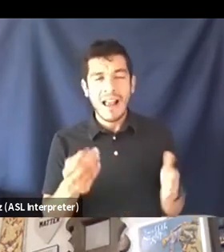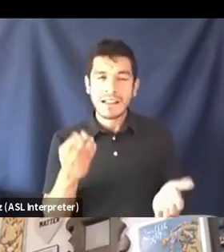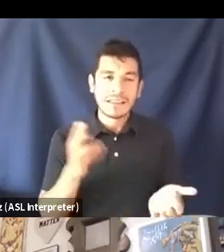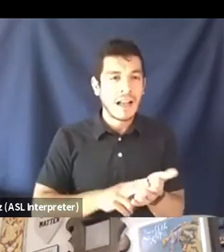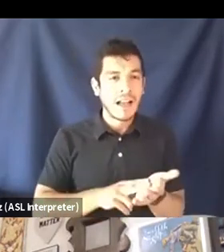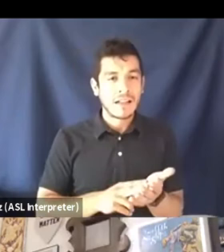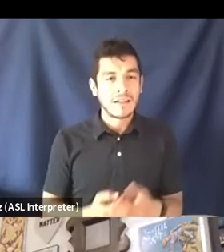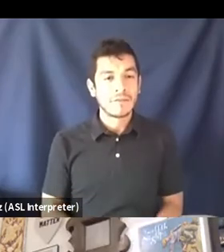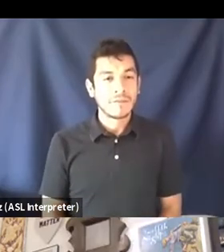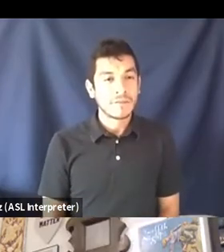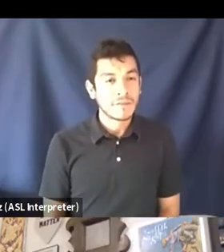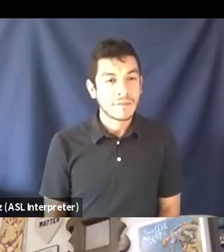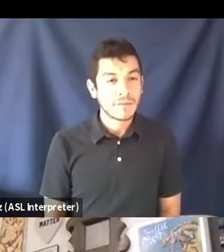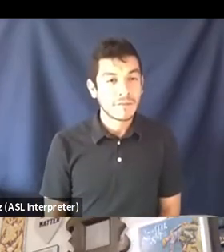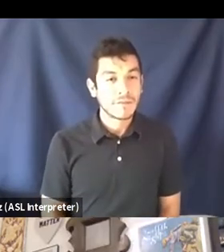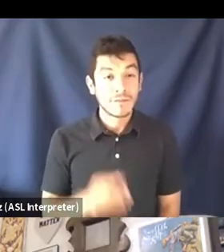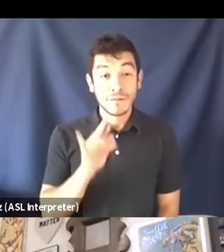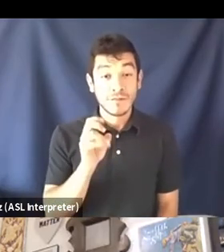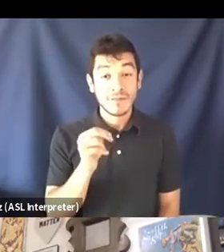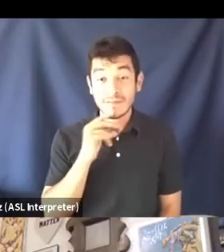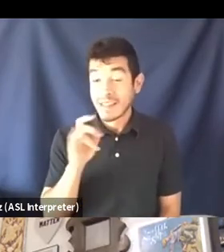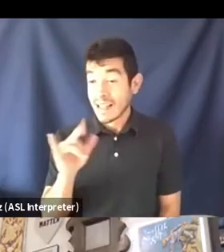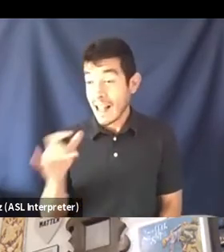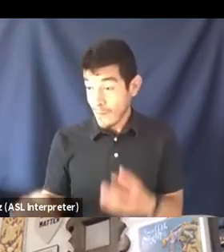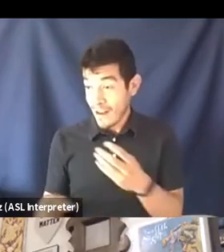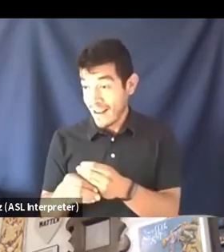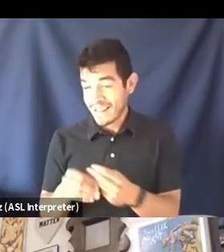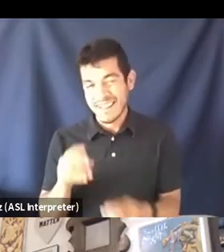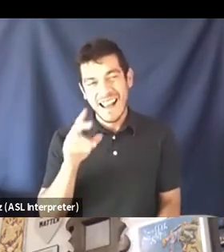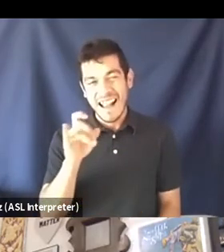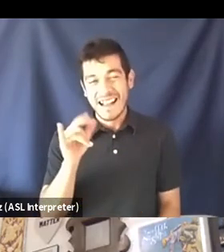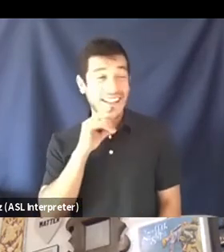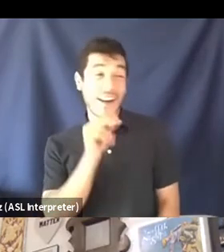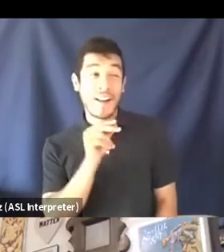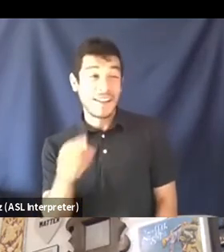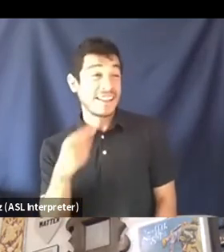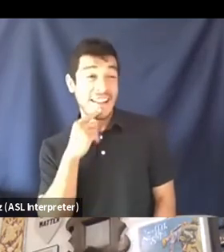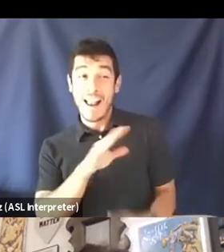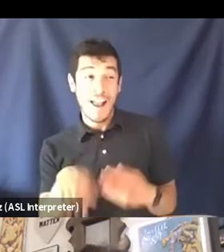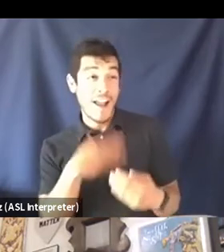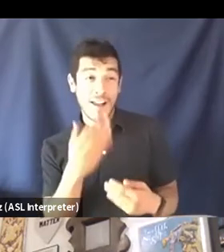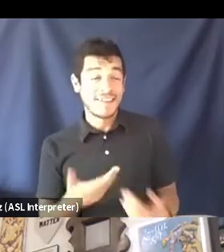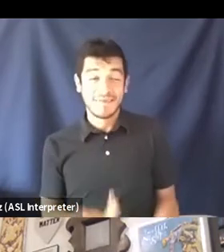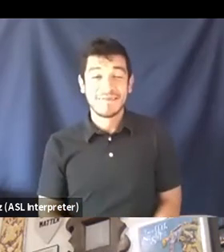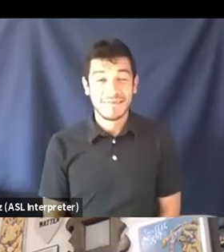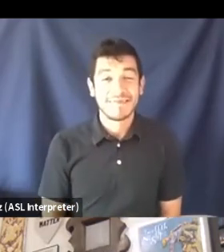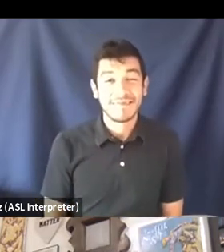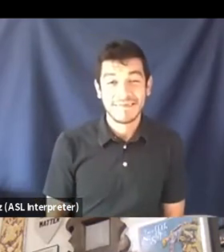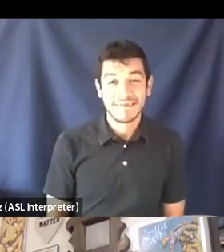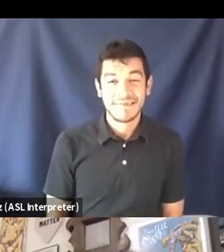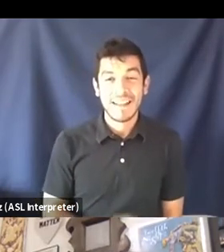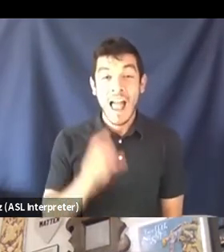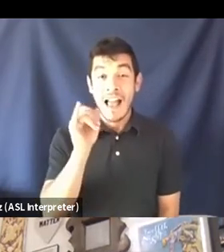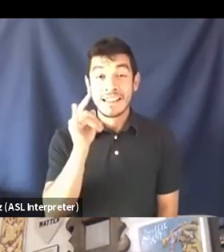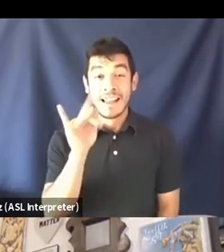Kelli, I don't know if you want to add anything. No, she said it all. Okay. I love it. That's my Cynthia